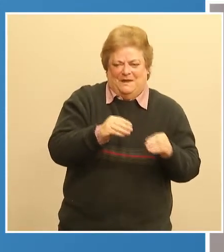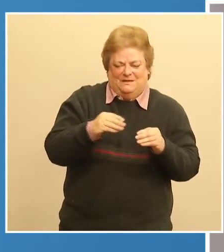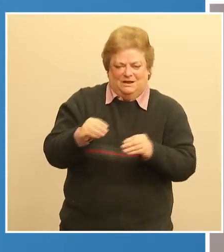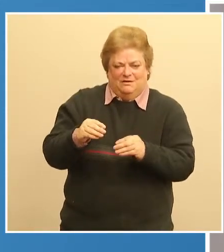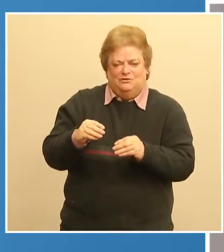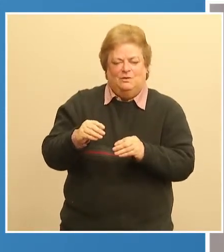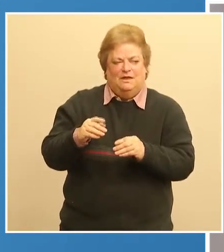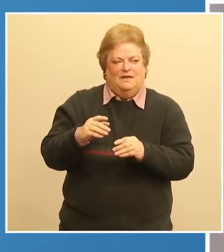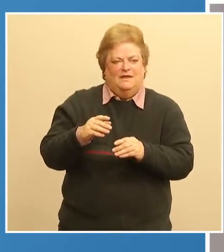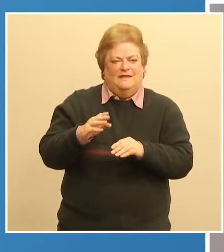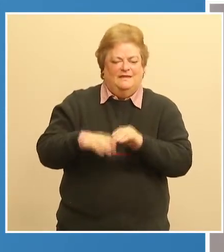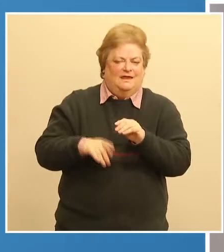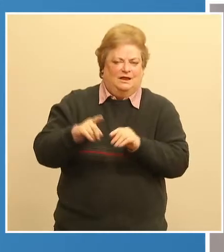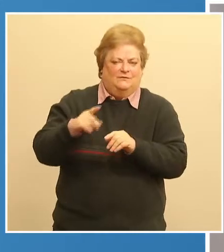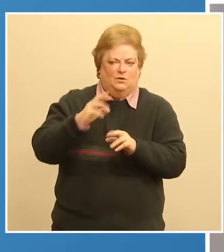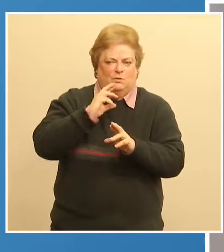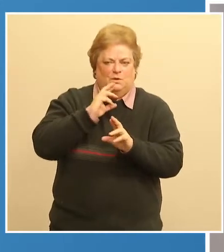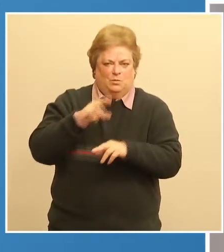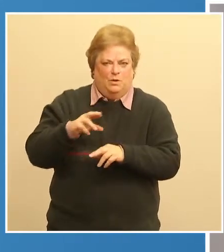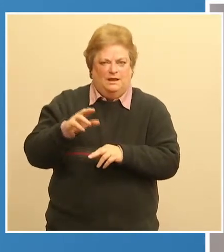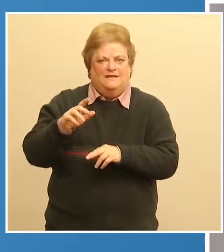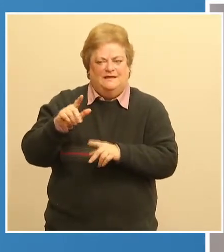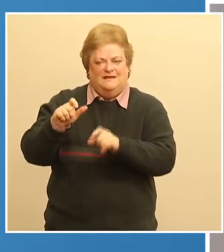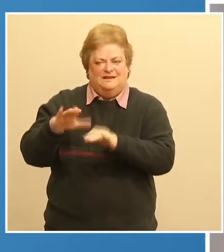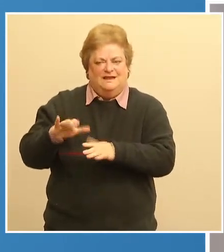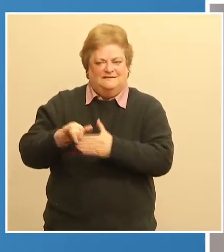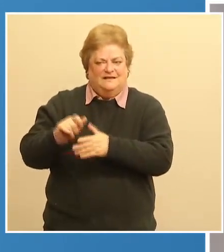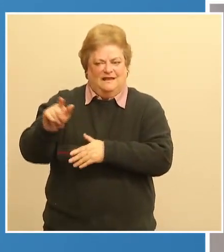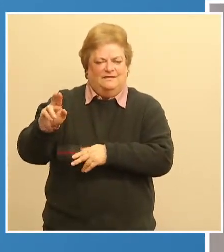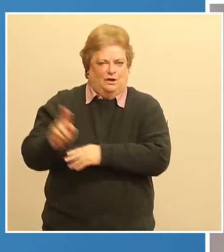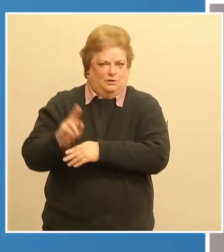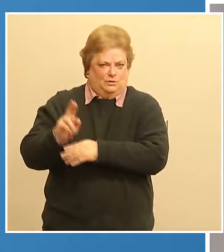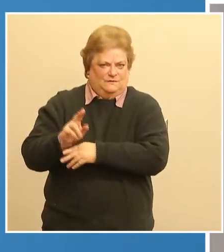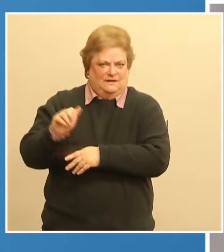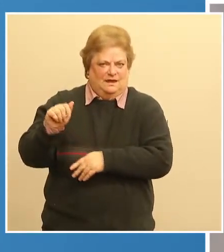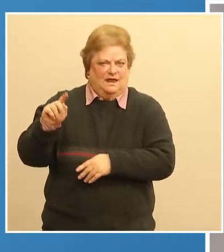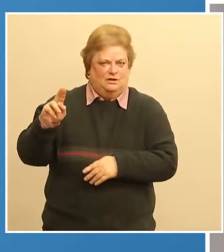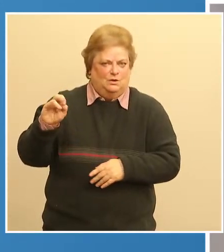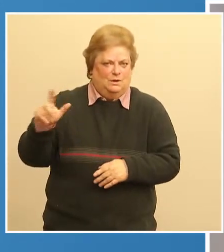reporting on something like the testing that they're doing.